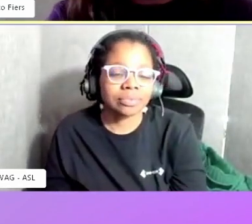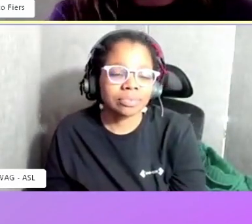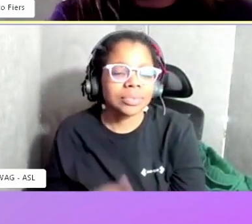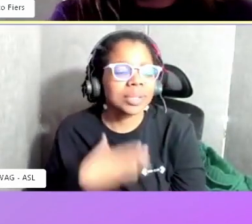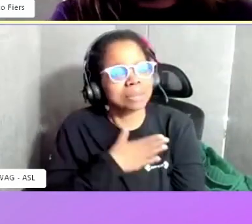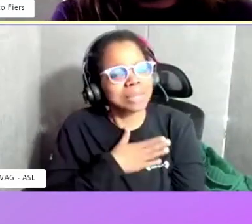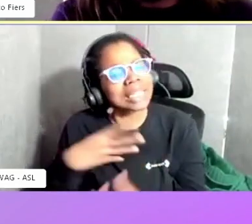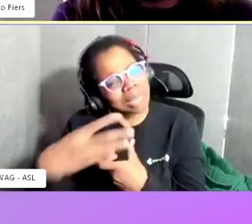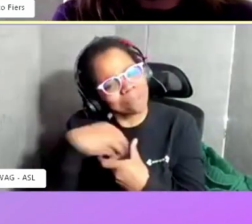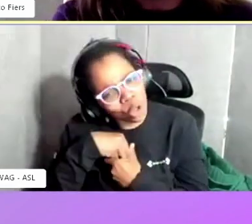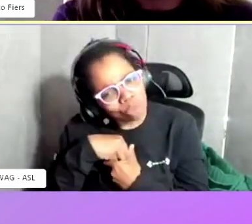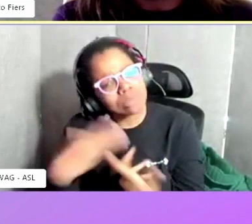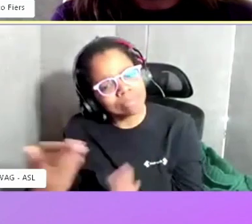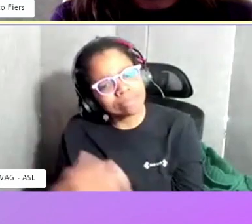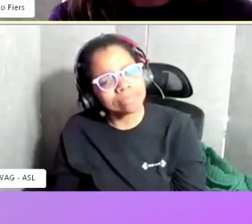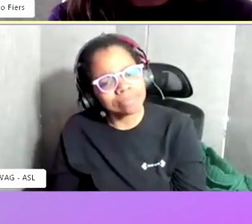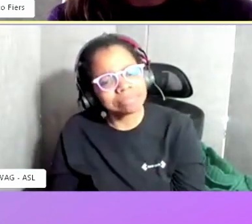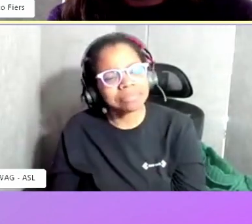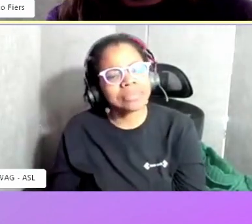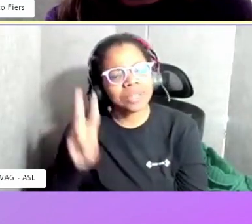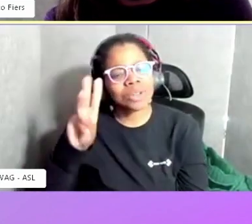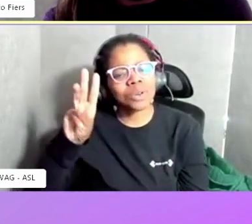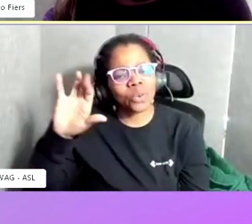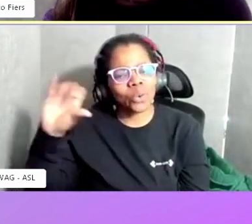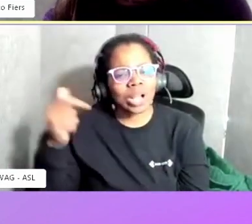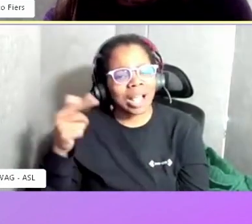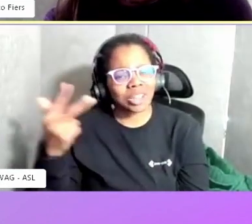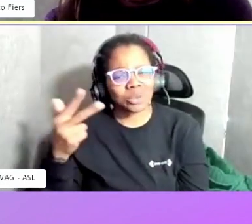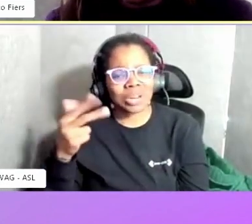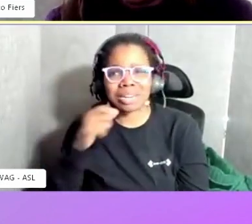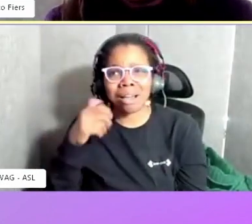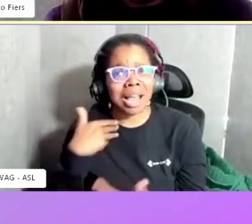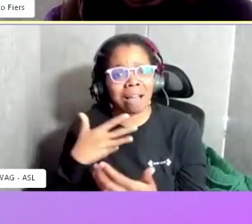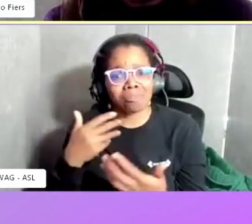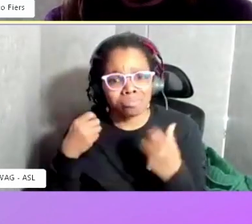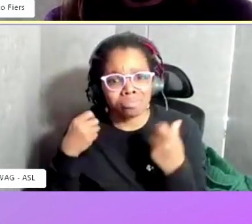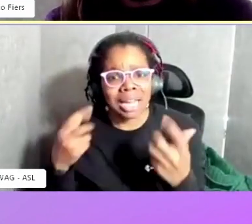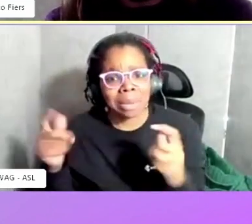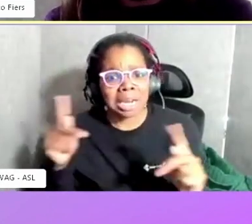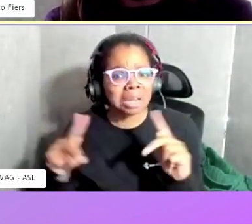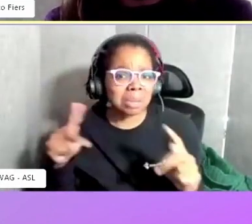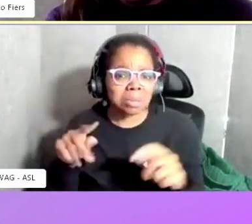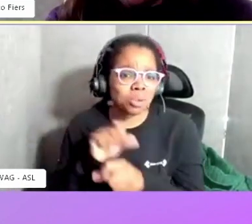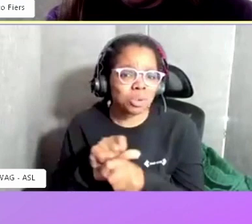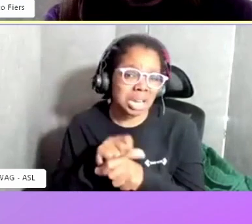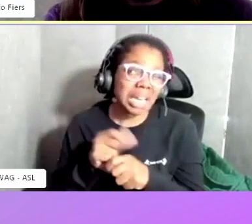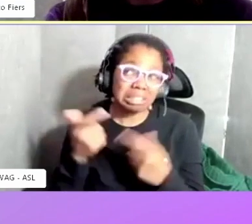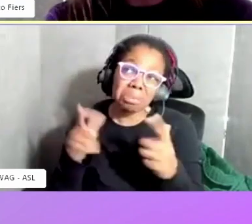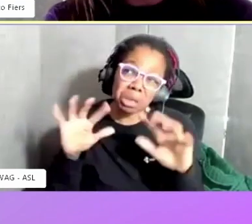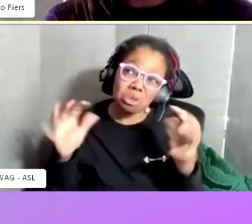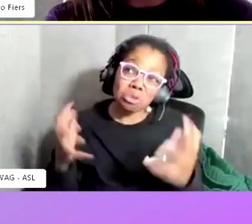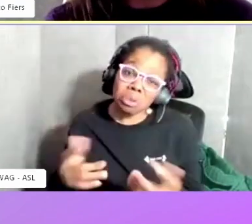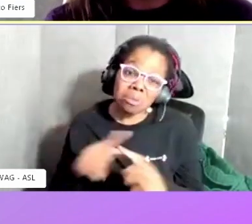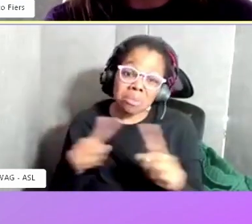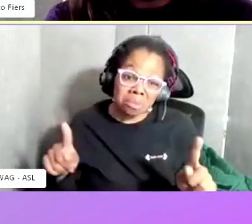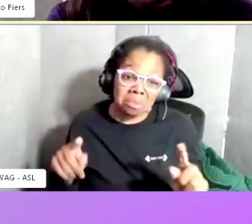get involved. WCAG 3 doesn't have too many people working on it. It's a fairly good big group, but it's